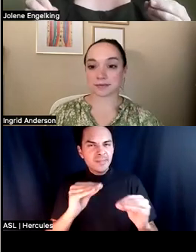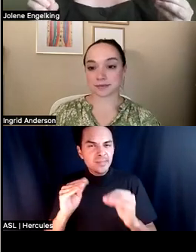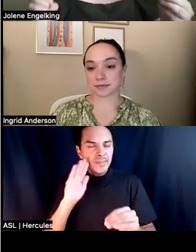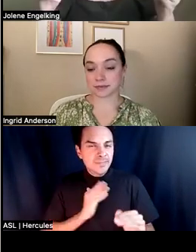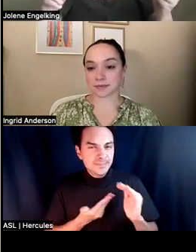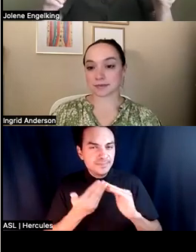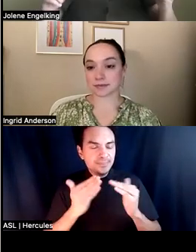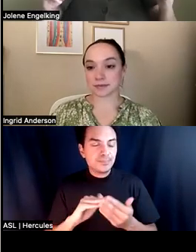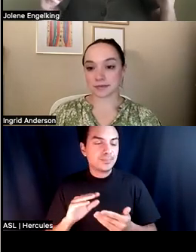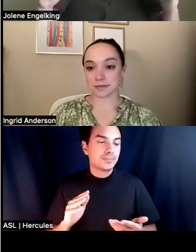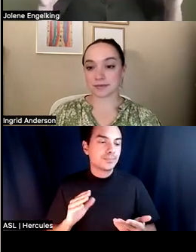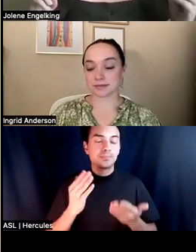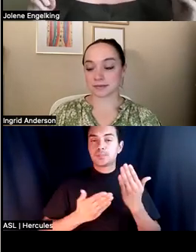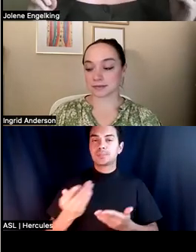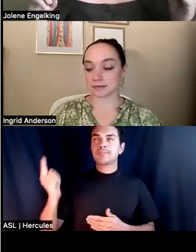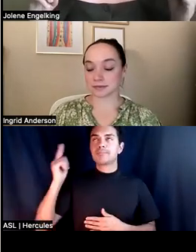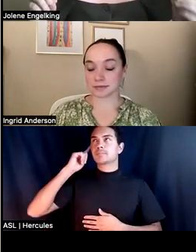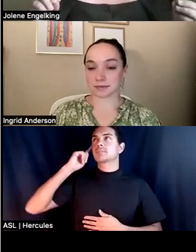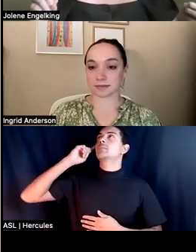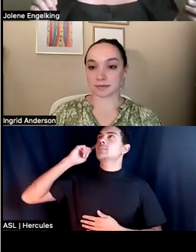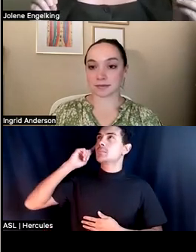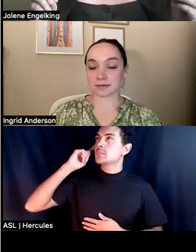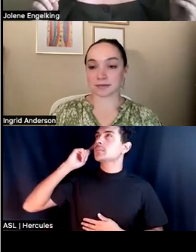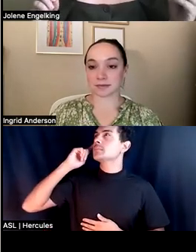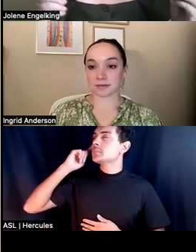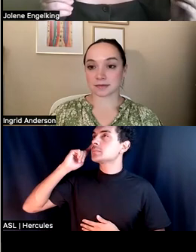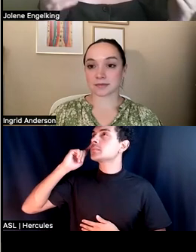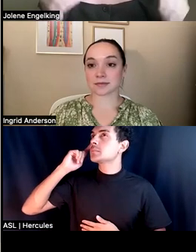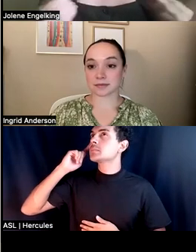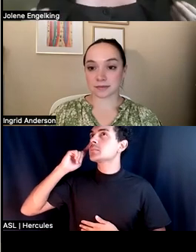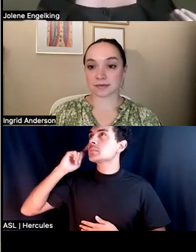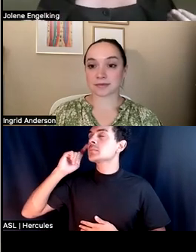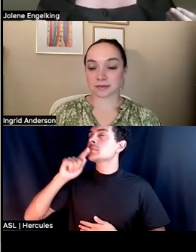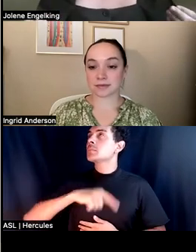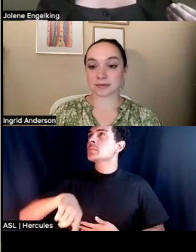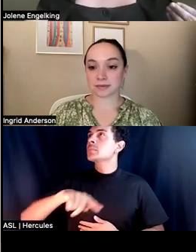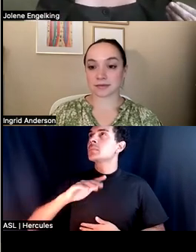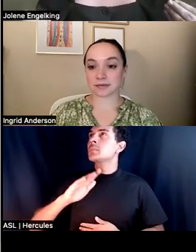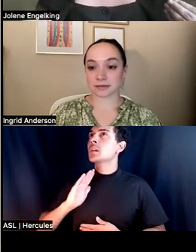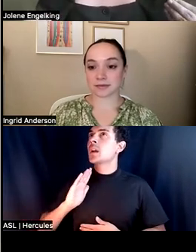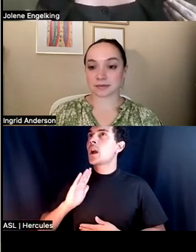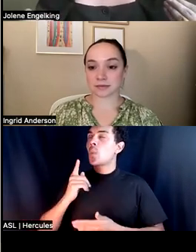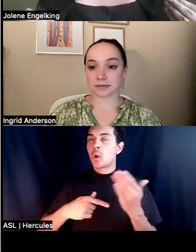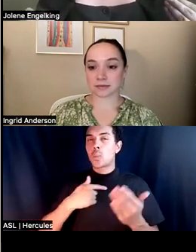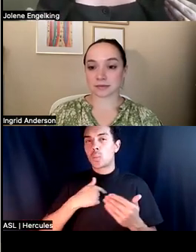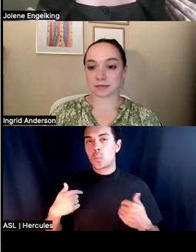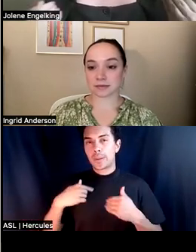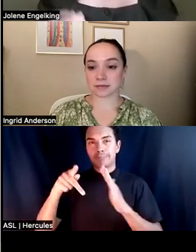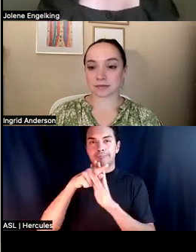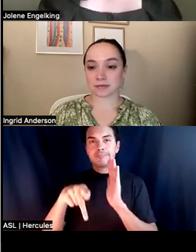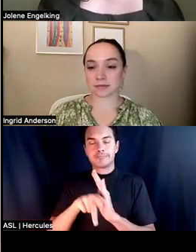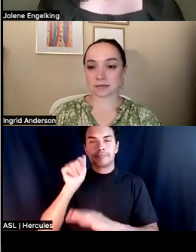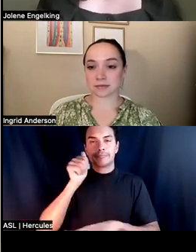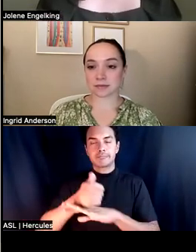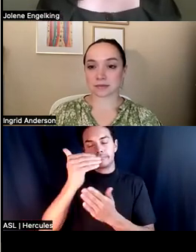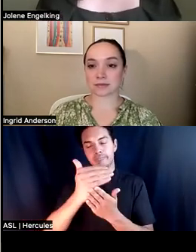community, but also thinking, okay, so like, what does it mean? Are the things that we have on paper, simply